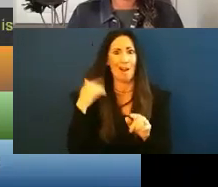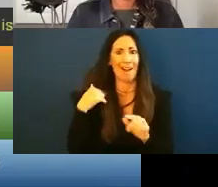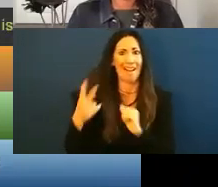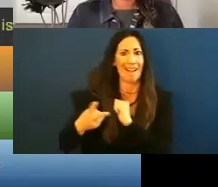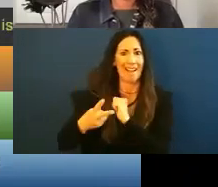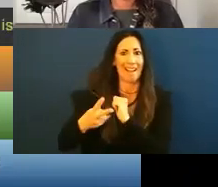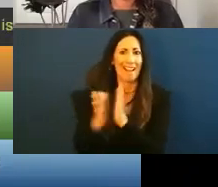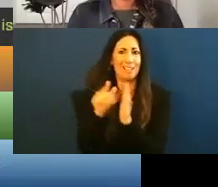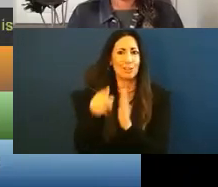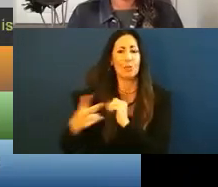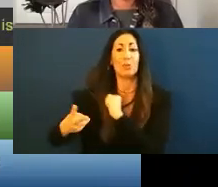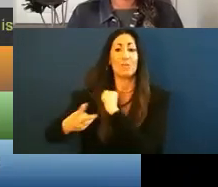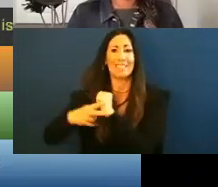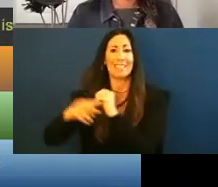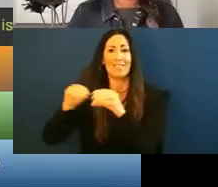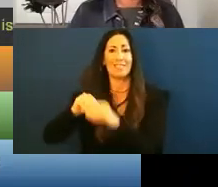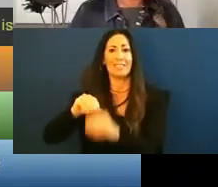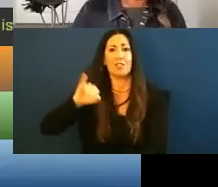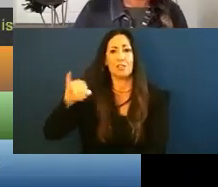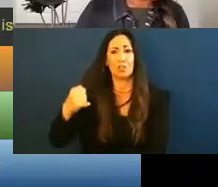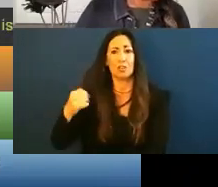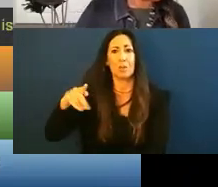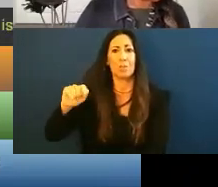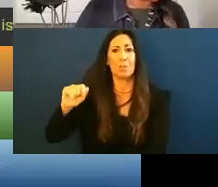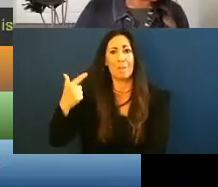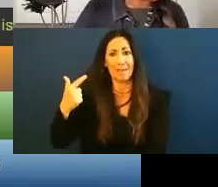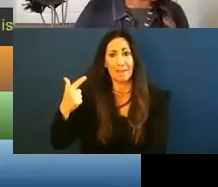in JPEG or in